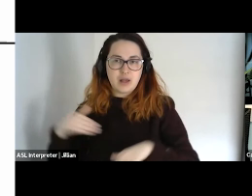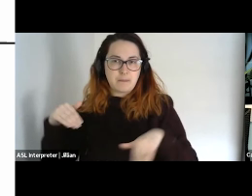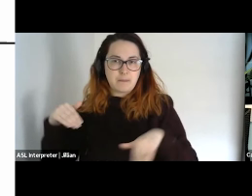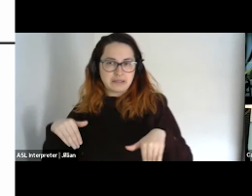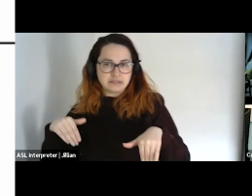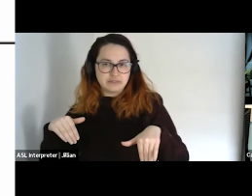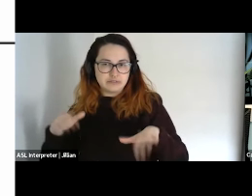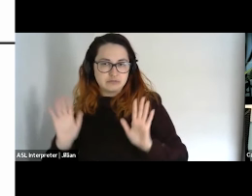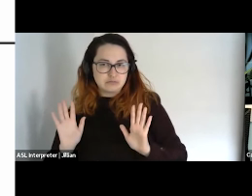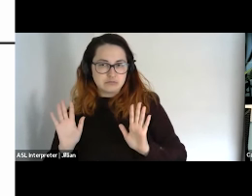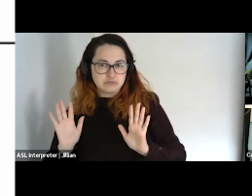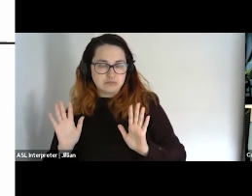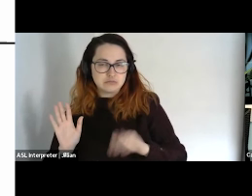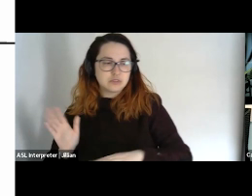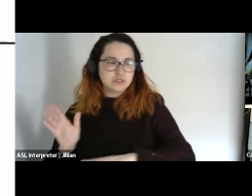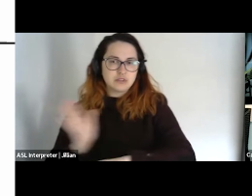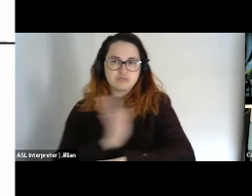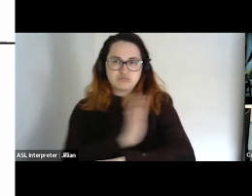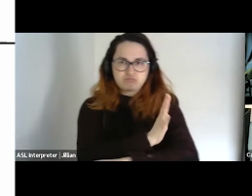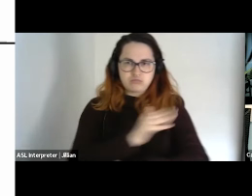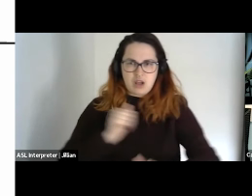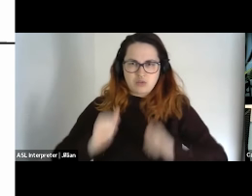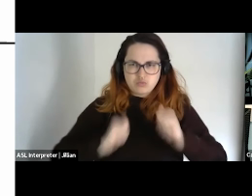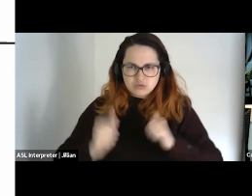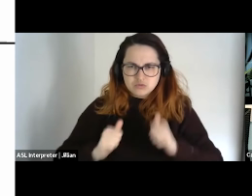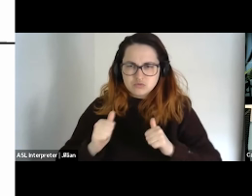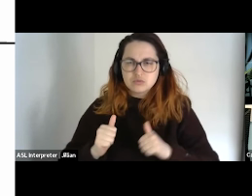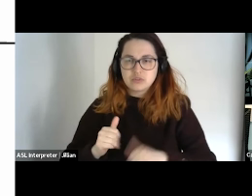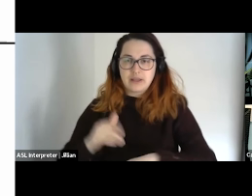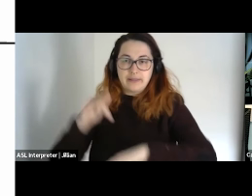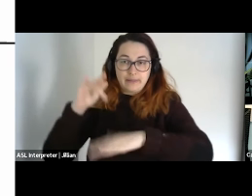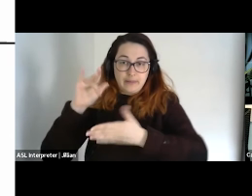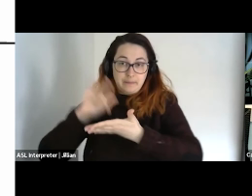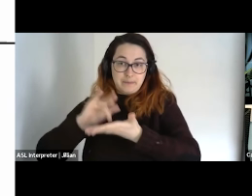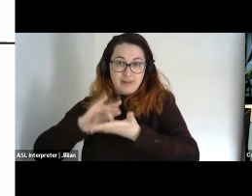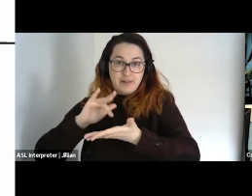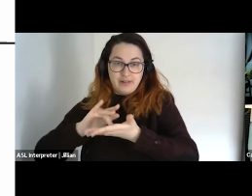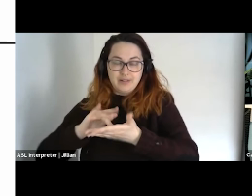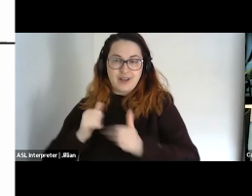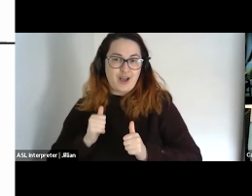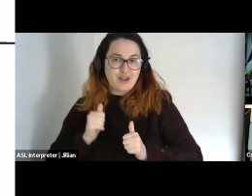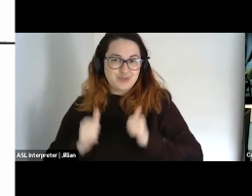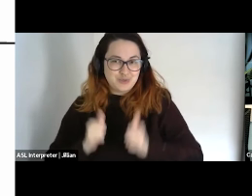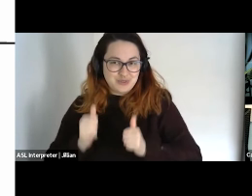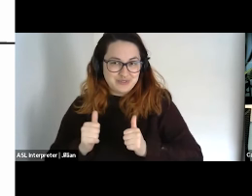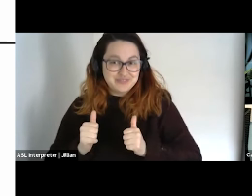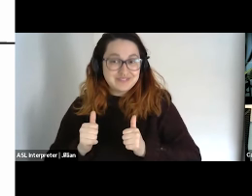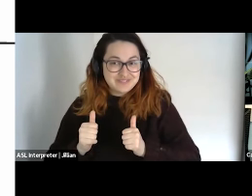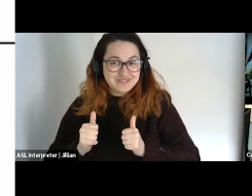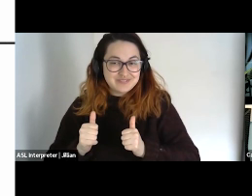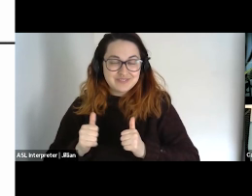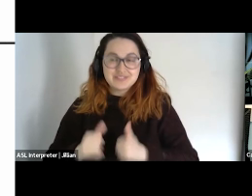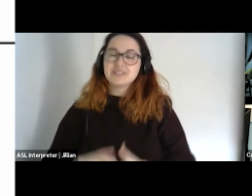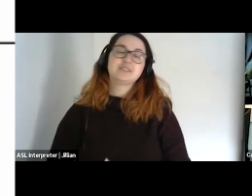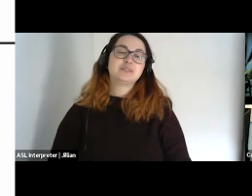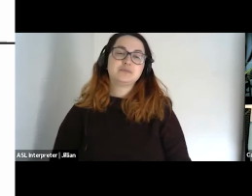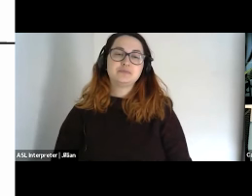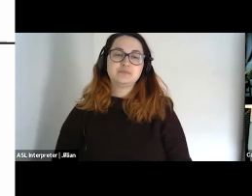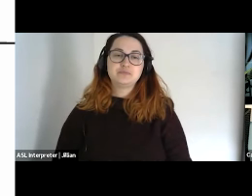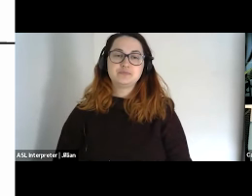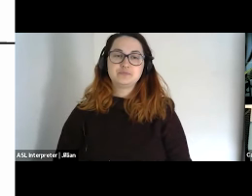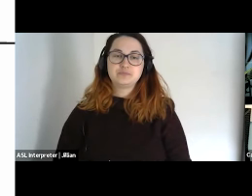On the right-hand side, we have aggressive communication. And right in the middle, we have assertive communication. So under